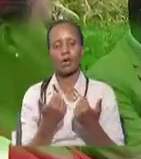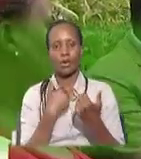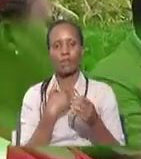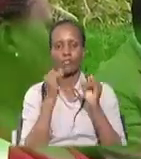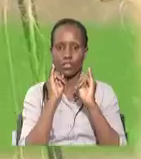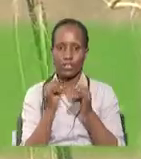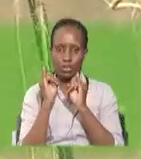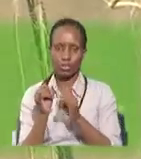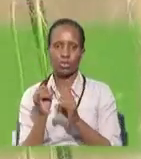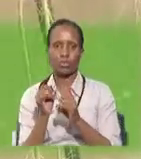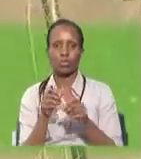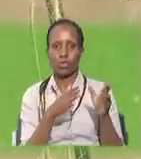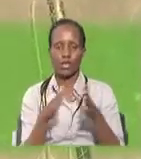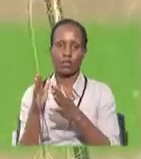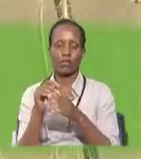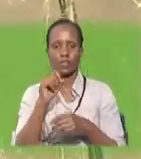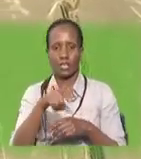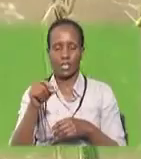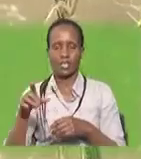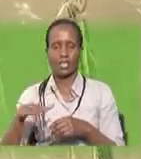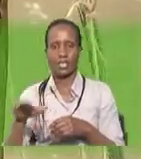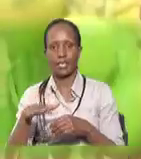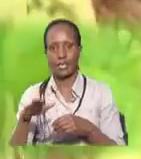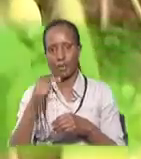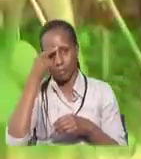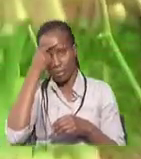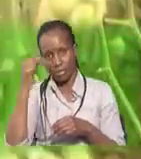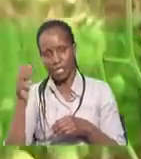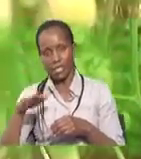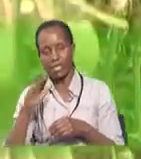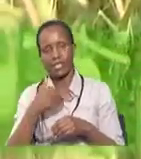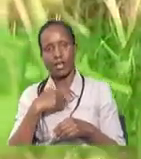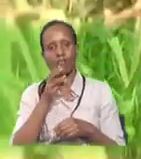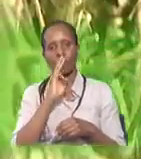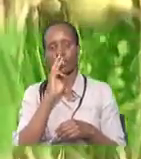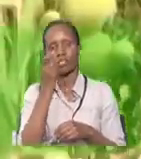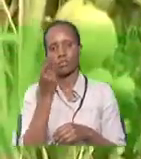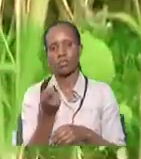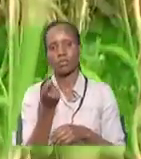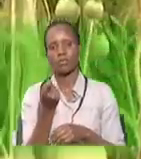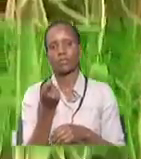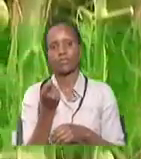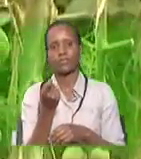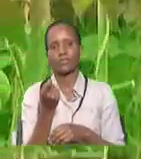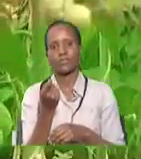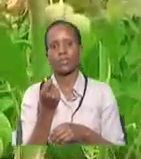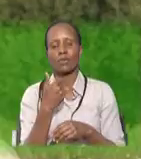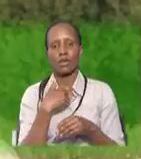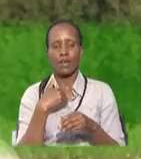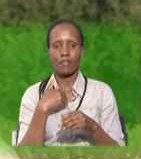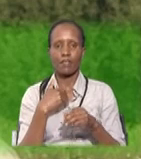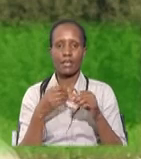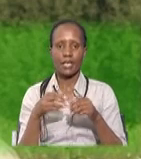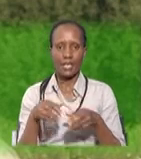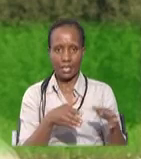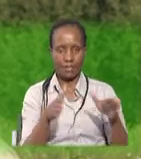in modernization of irrigation activities in regions with scarce water resources. The rivers we have serving